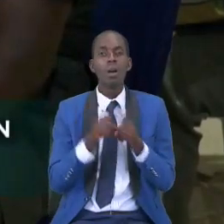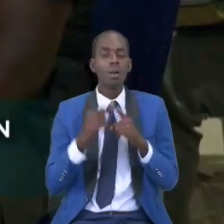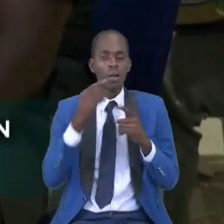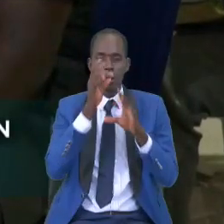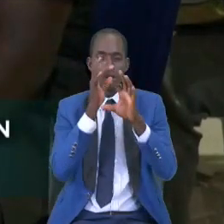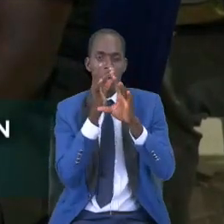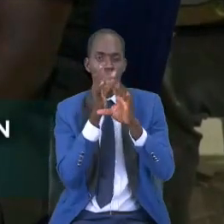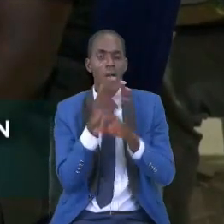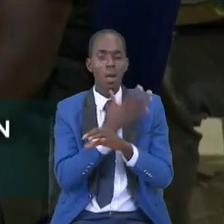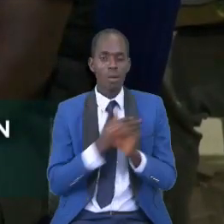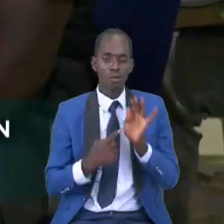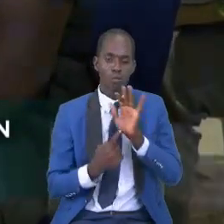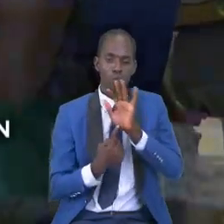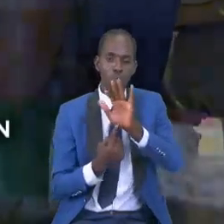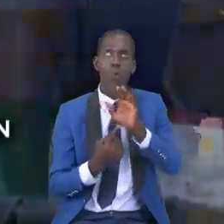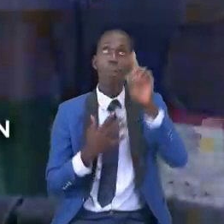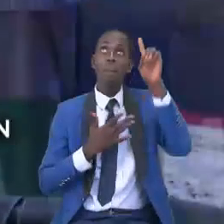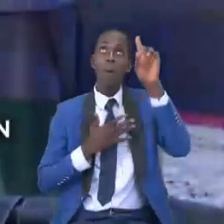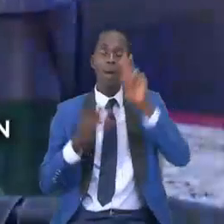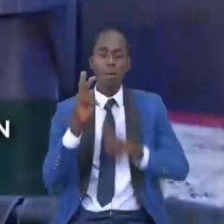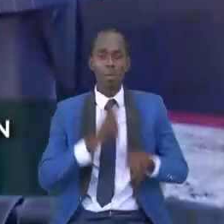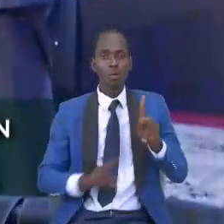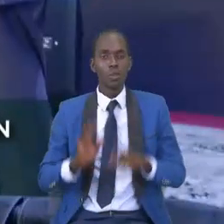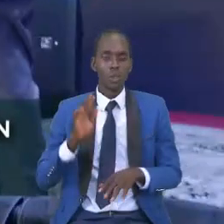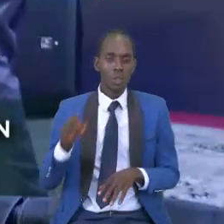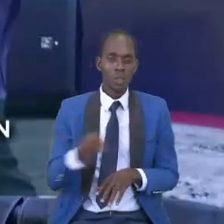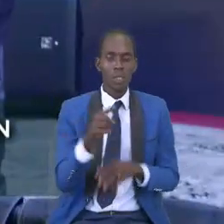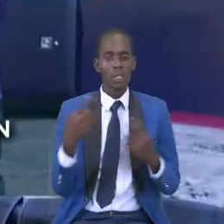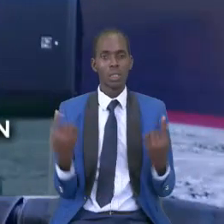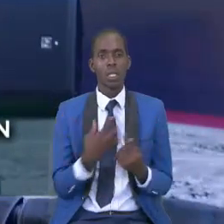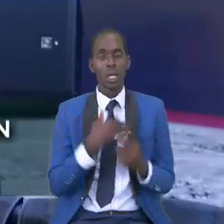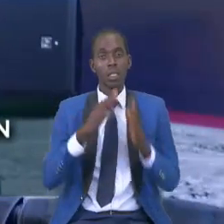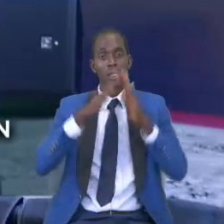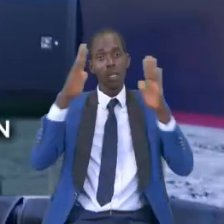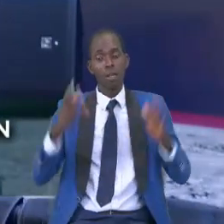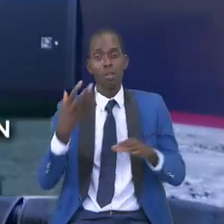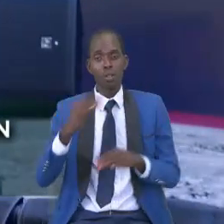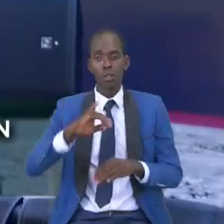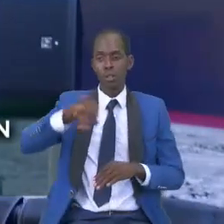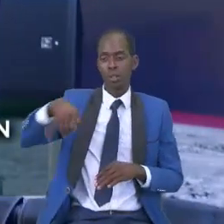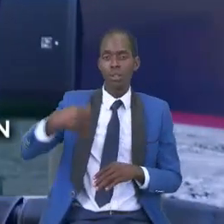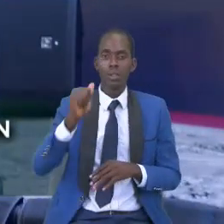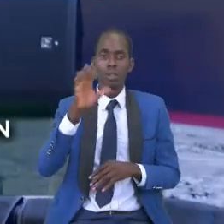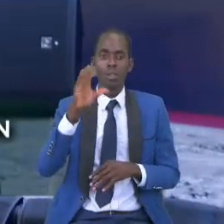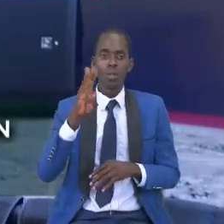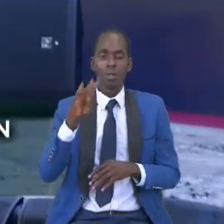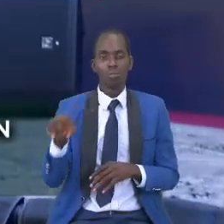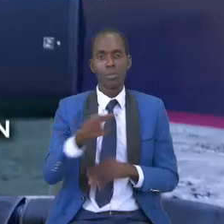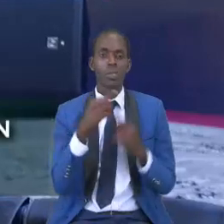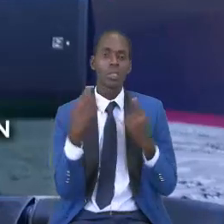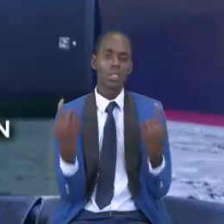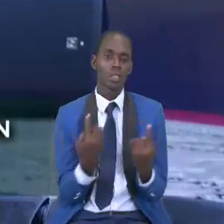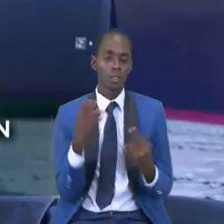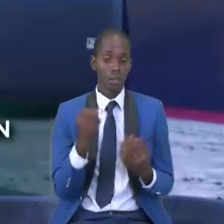show my people their transgression, and the house of Jacob their sins. Here